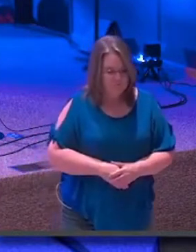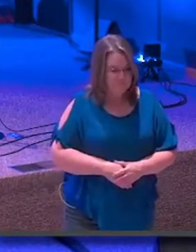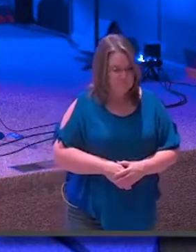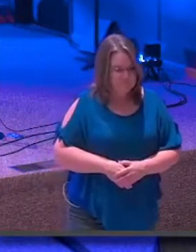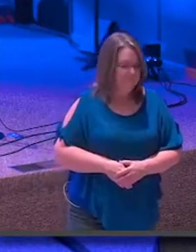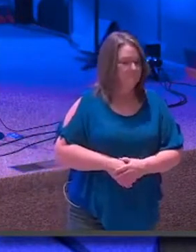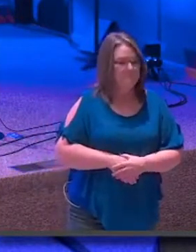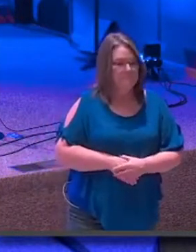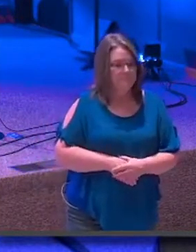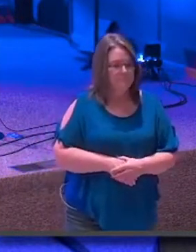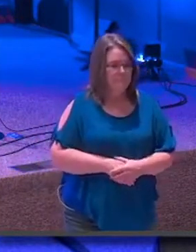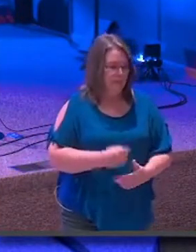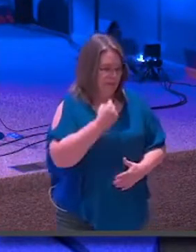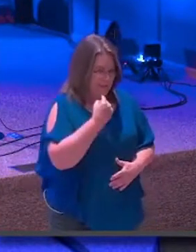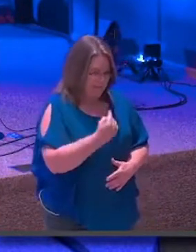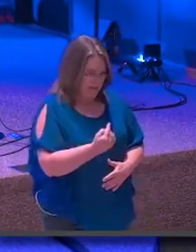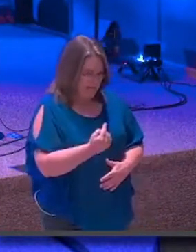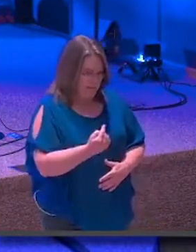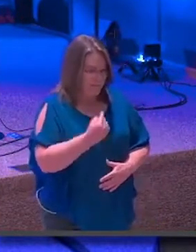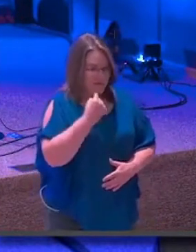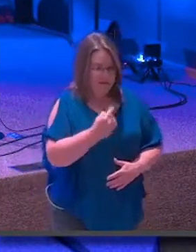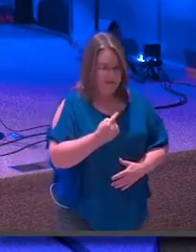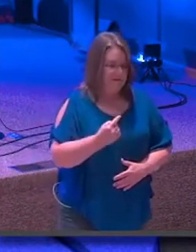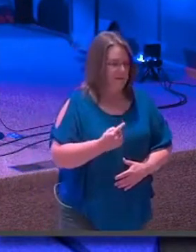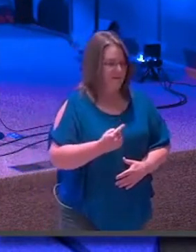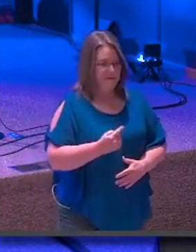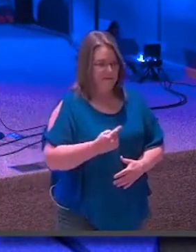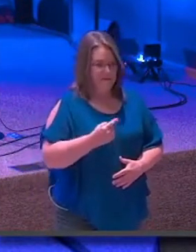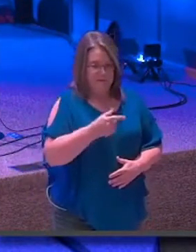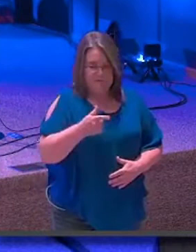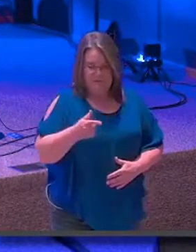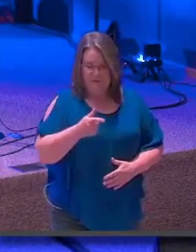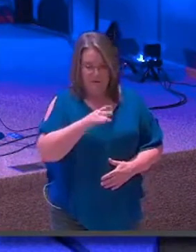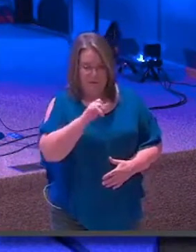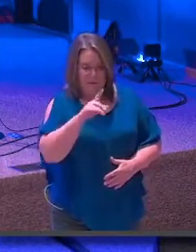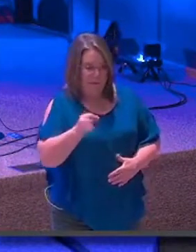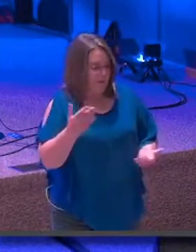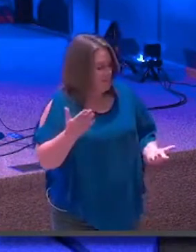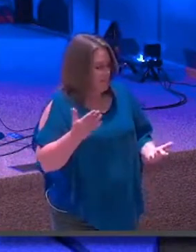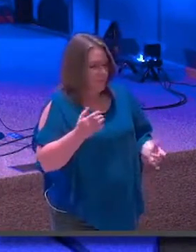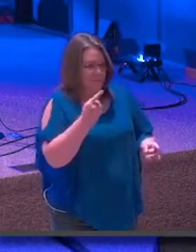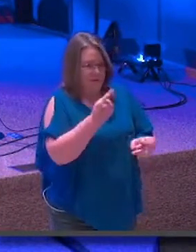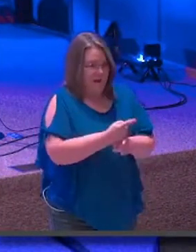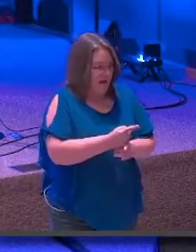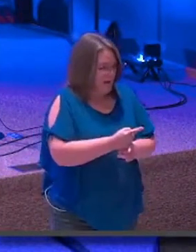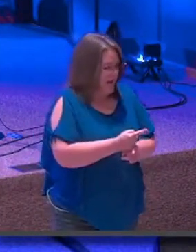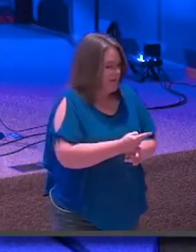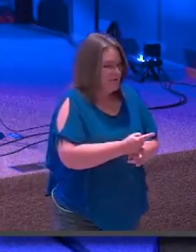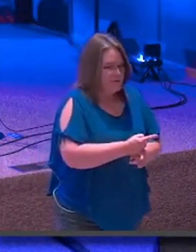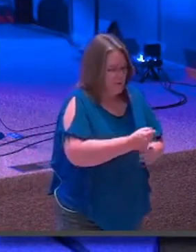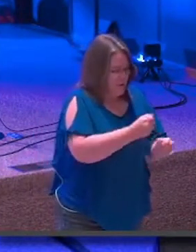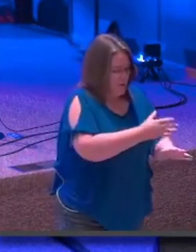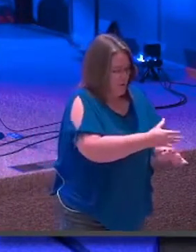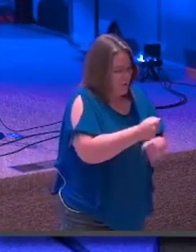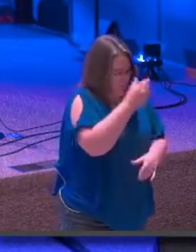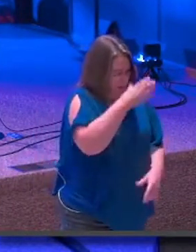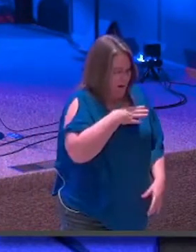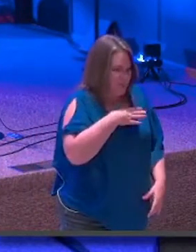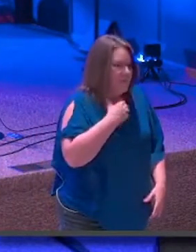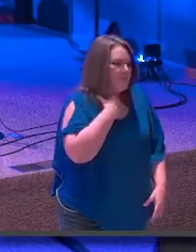He says this. He says, the bullets were flying, and I just grabbed them by the collar and got as close to the ground as